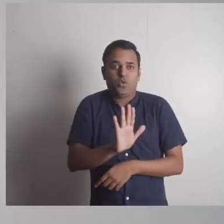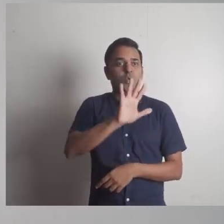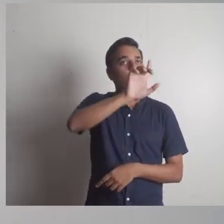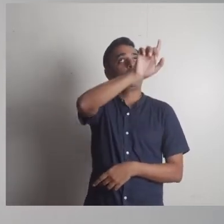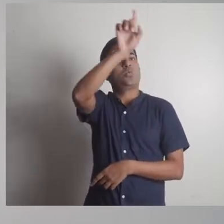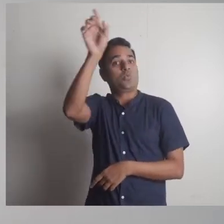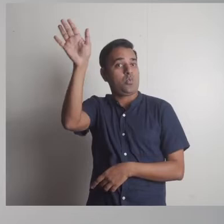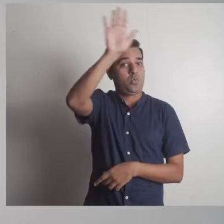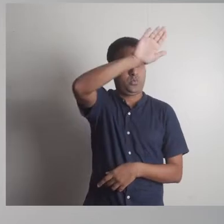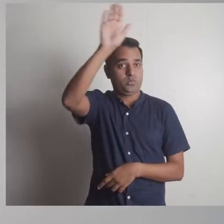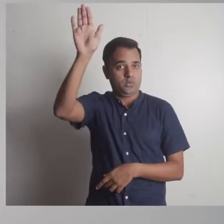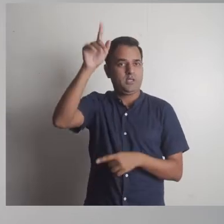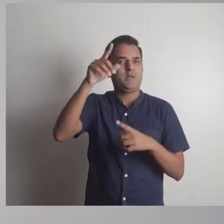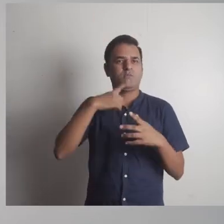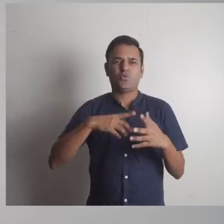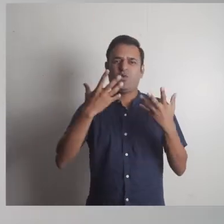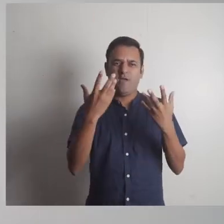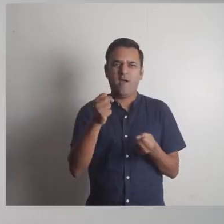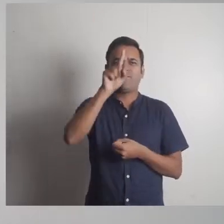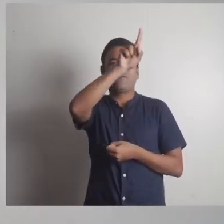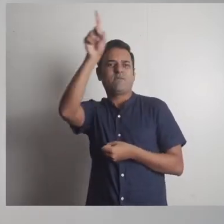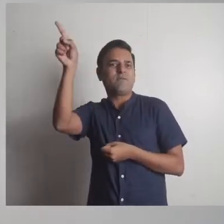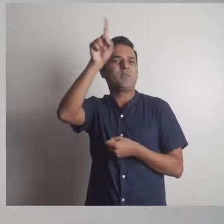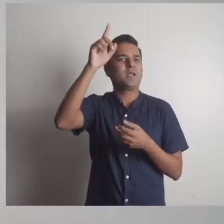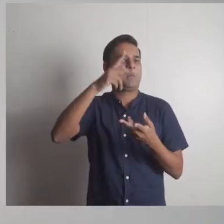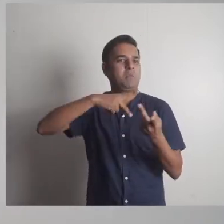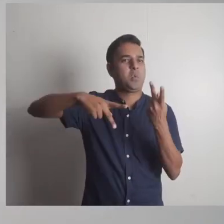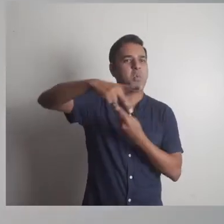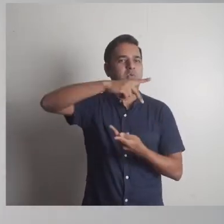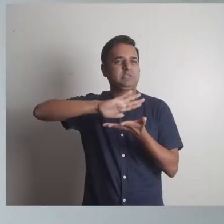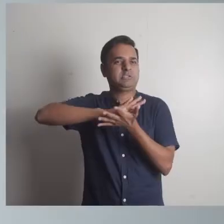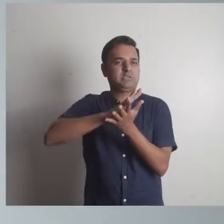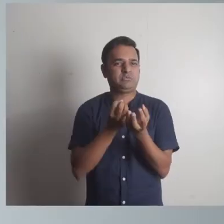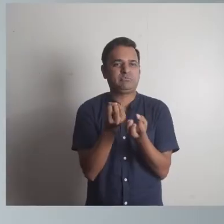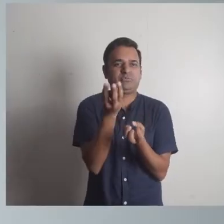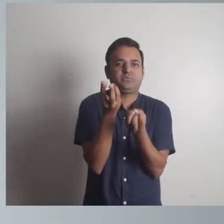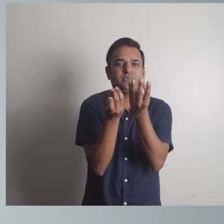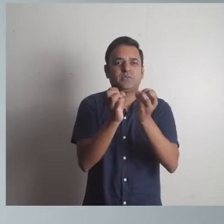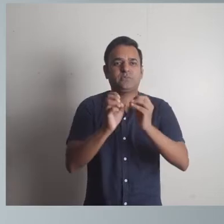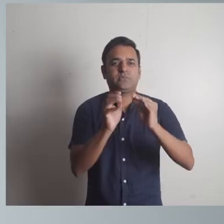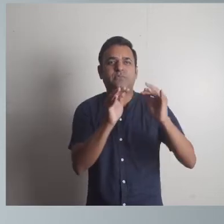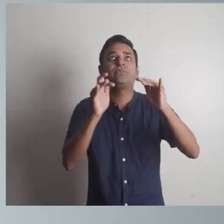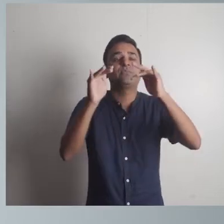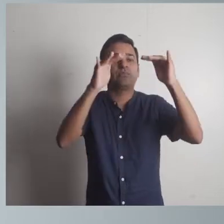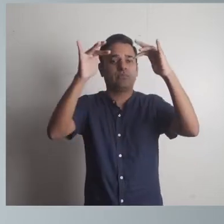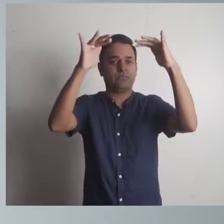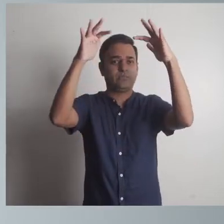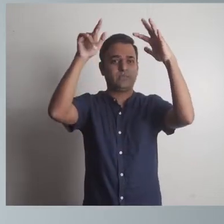of trying to solve a problem by not solving the problem, by just moving the problem. Another form that we can talk about is what we